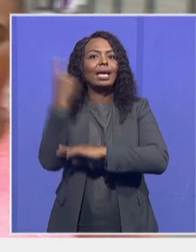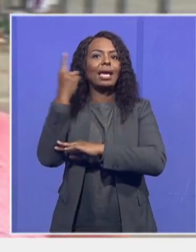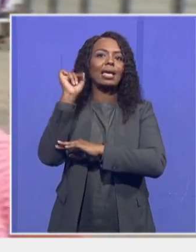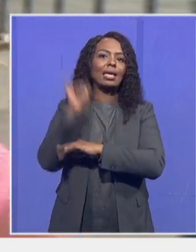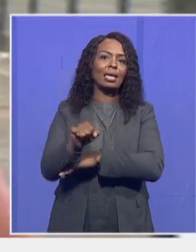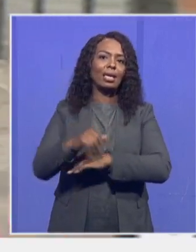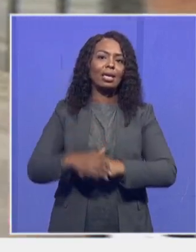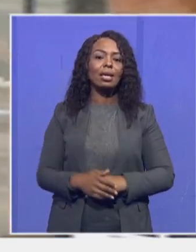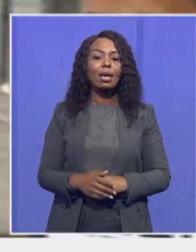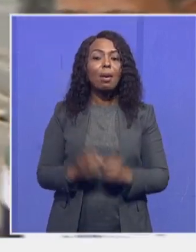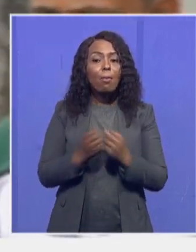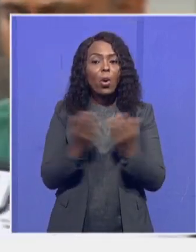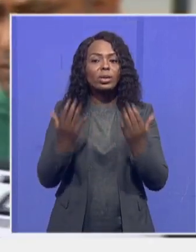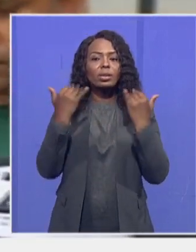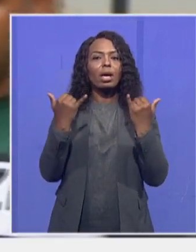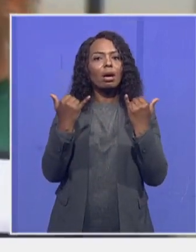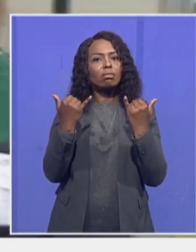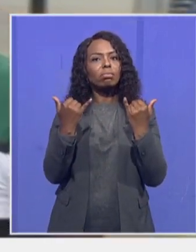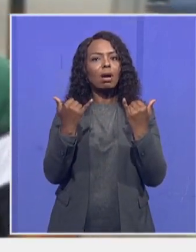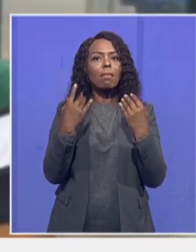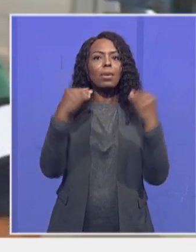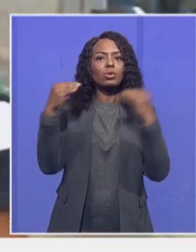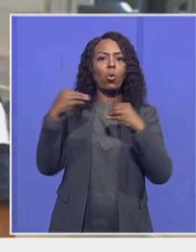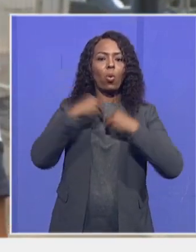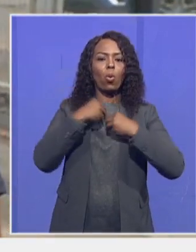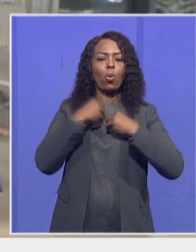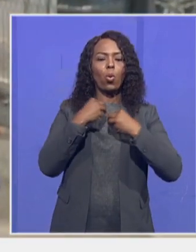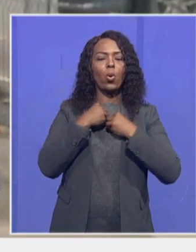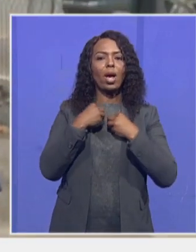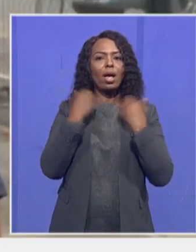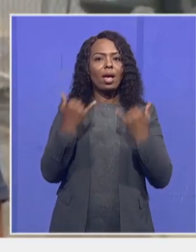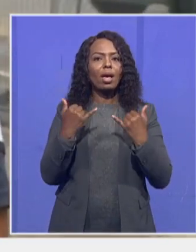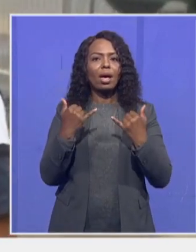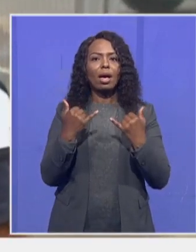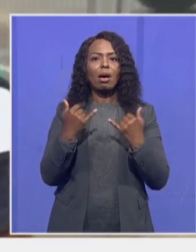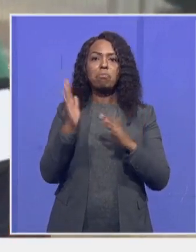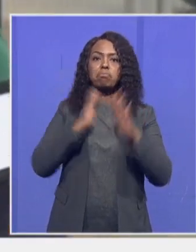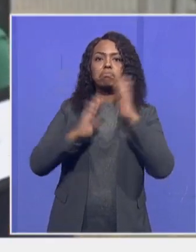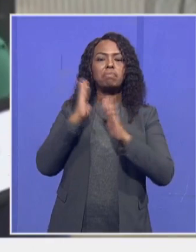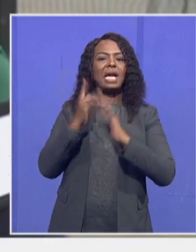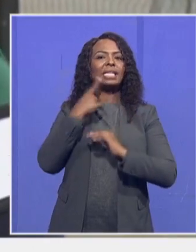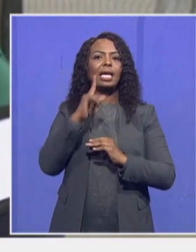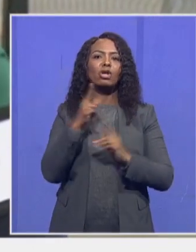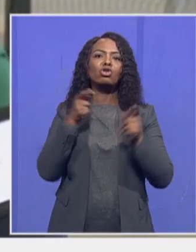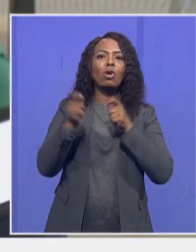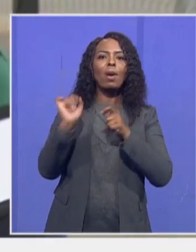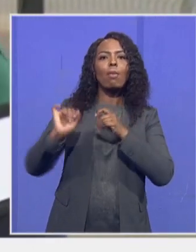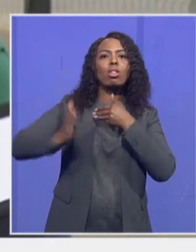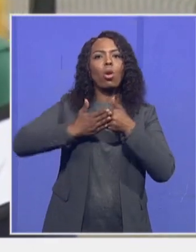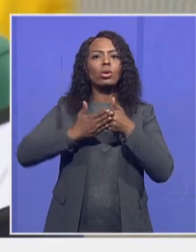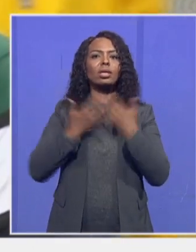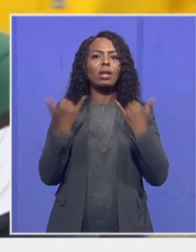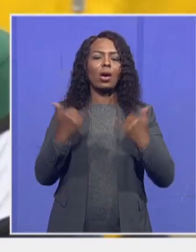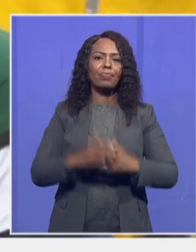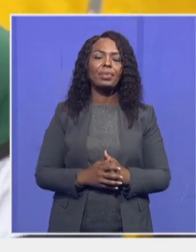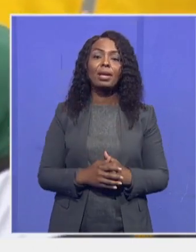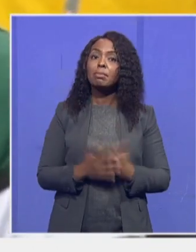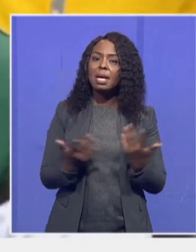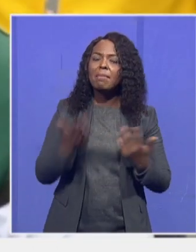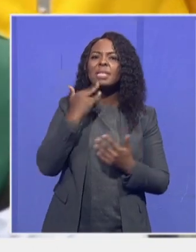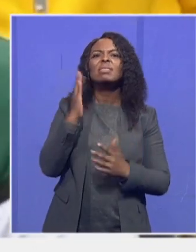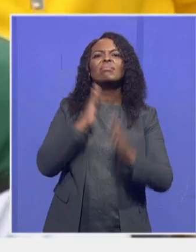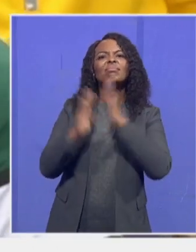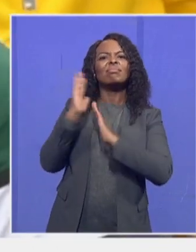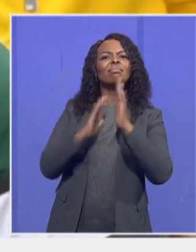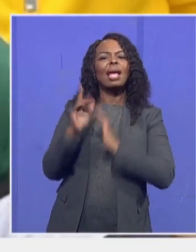start with the local business owner here who told us that he has closed shop today. Sir, we thank you very much for your time, sir. Just tell us, give